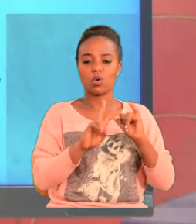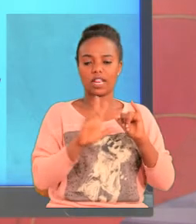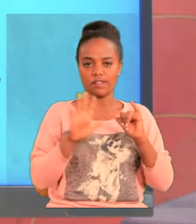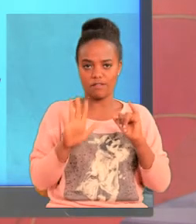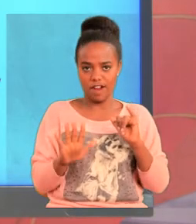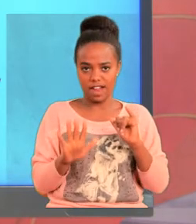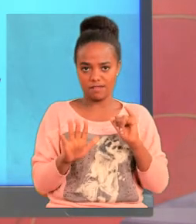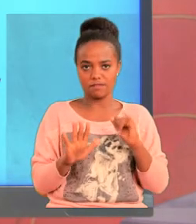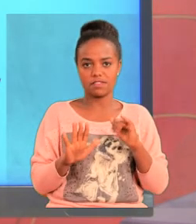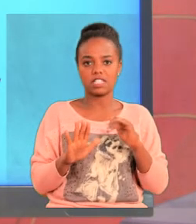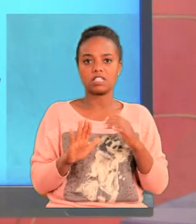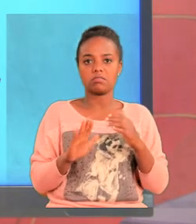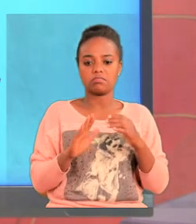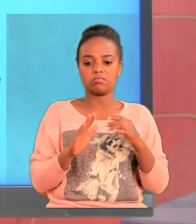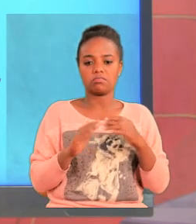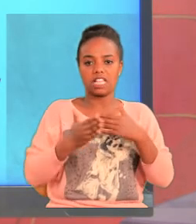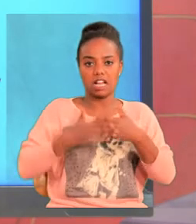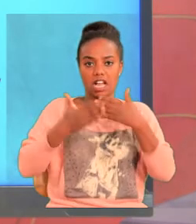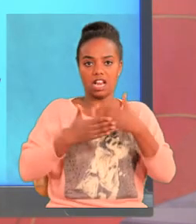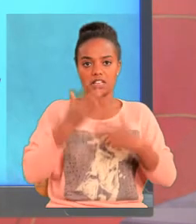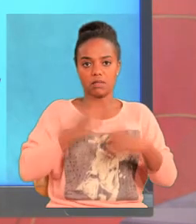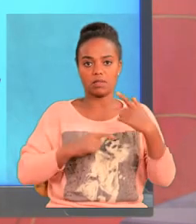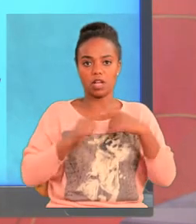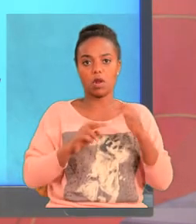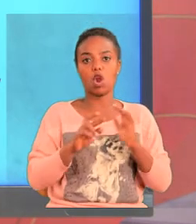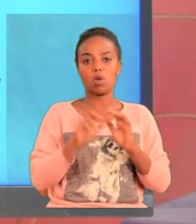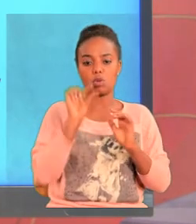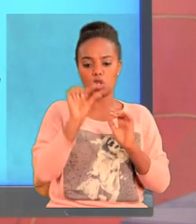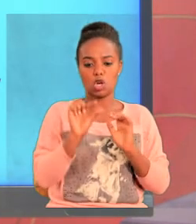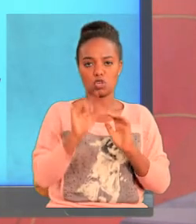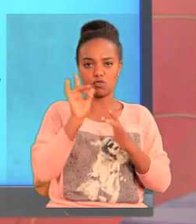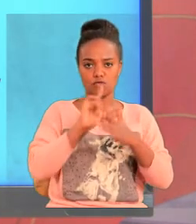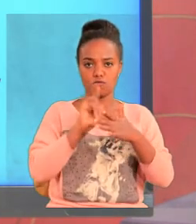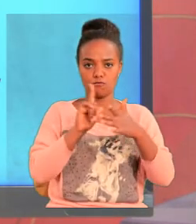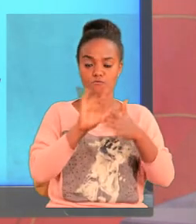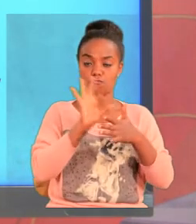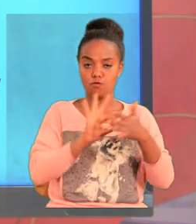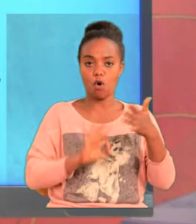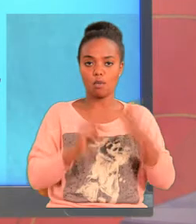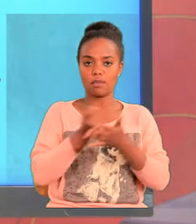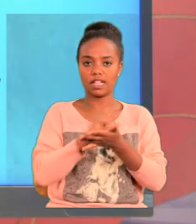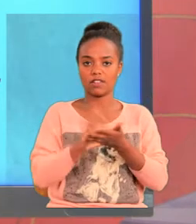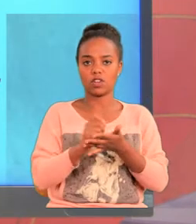15/25. Simplifying this or writing into lowest term, you will have